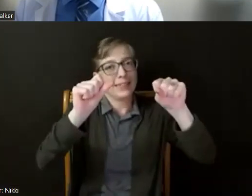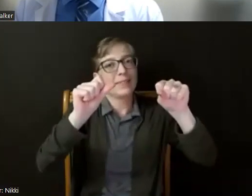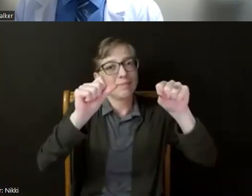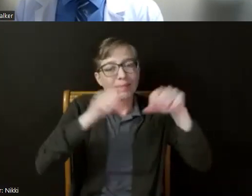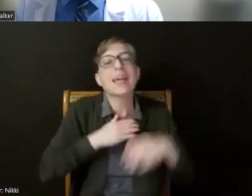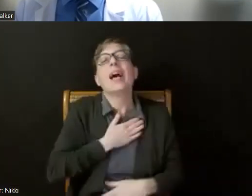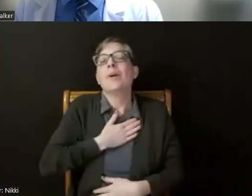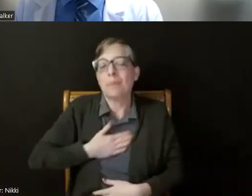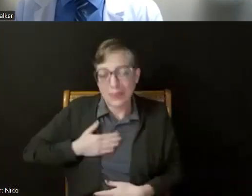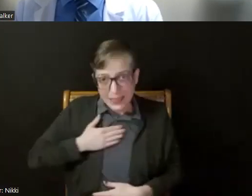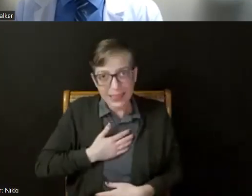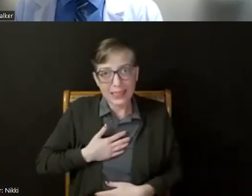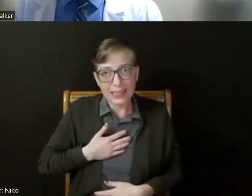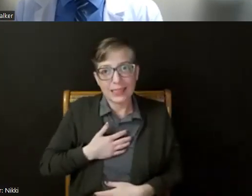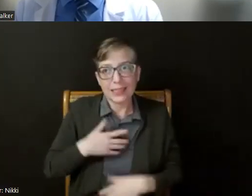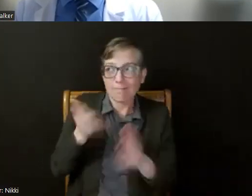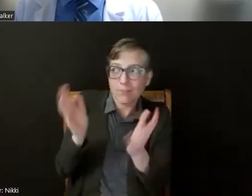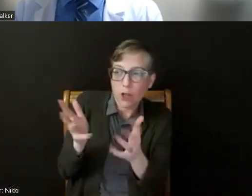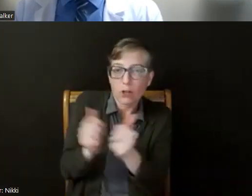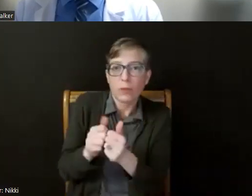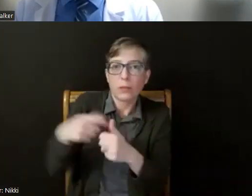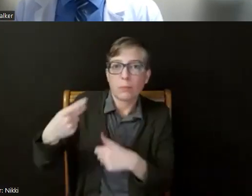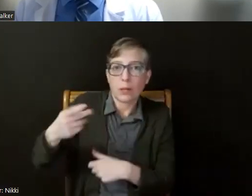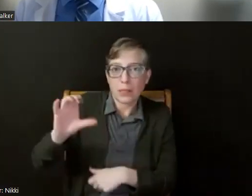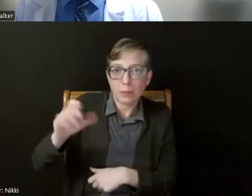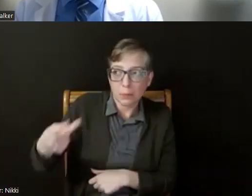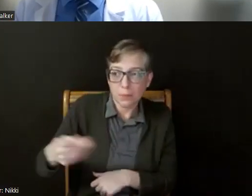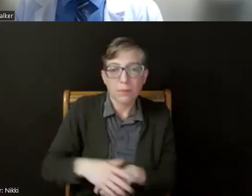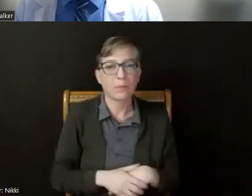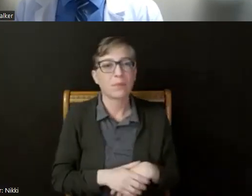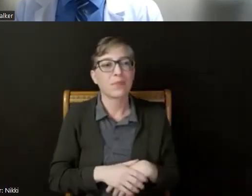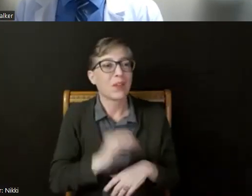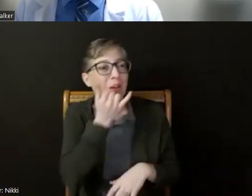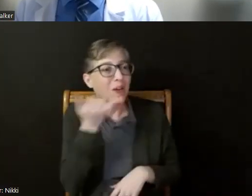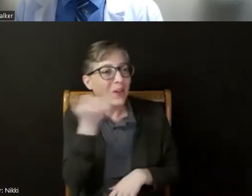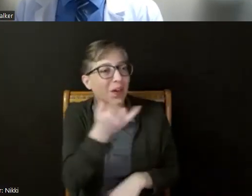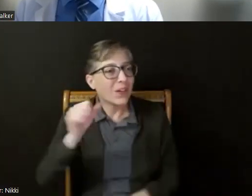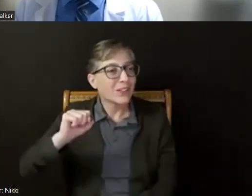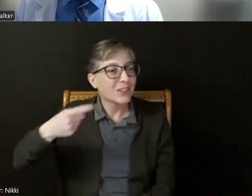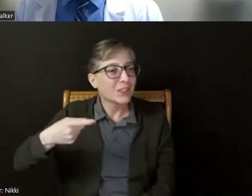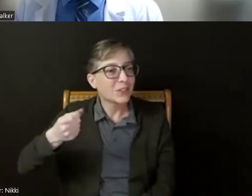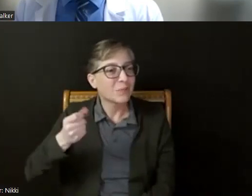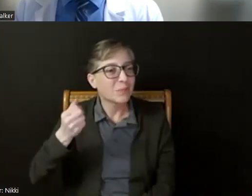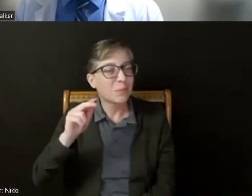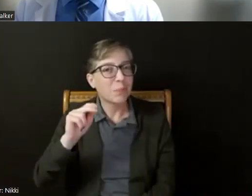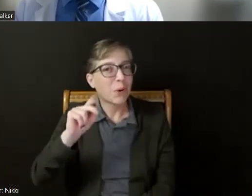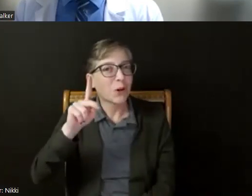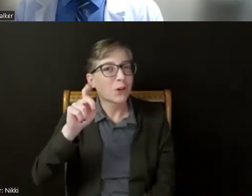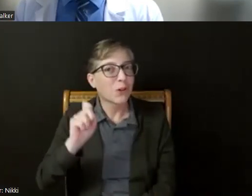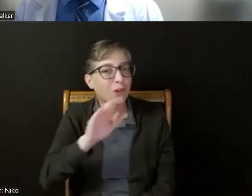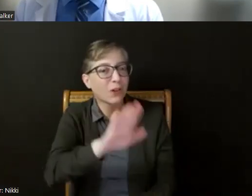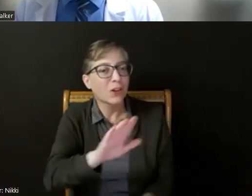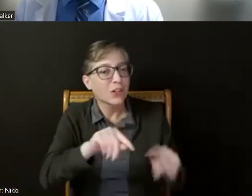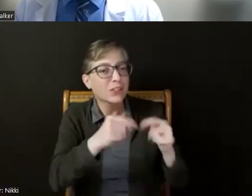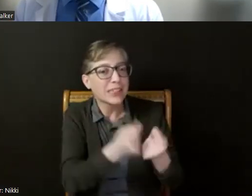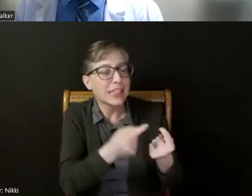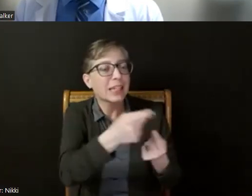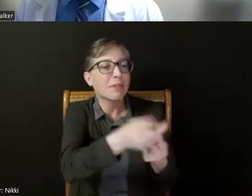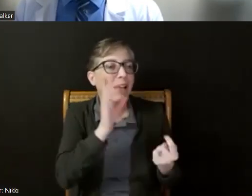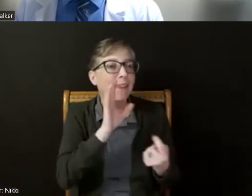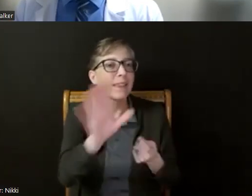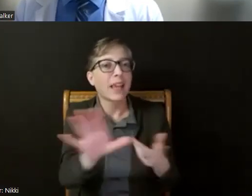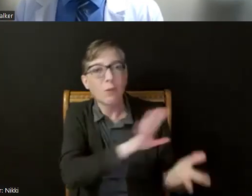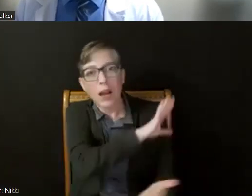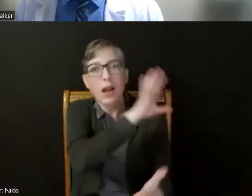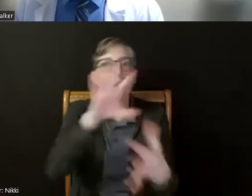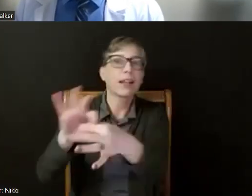your primary care provider or call up Sparkle and her team, and they will connect you with someone to talk to go in and get screened. So